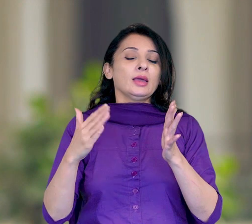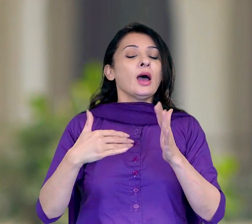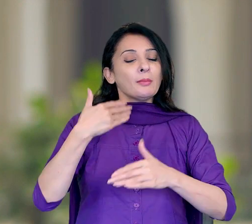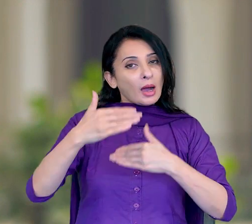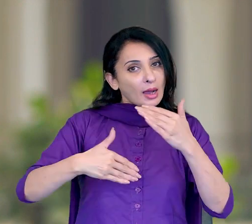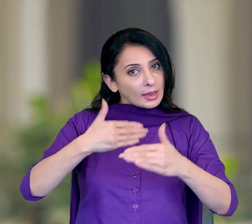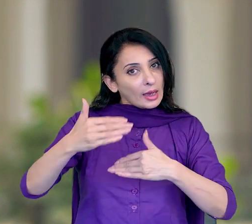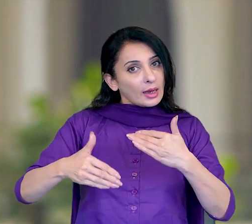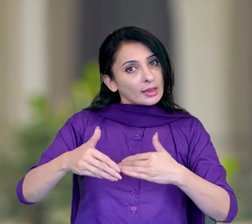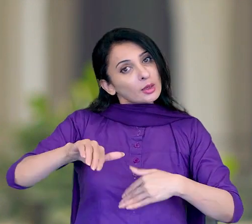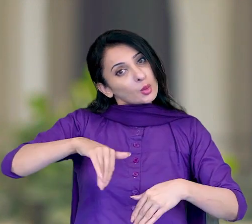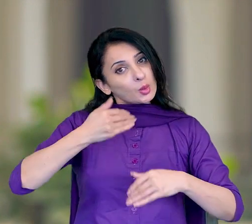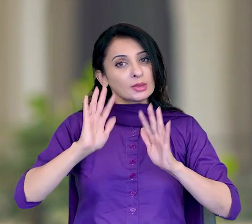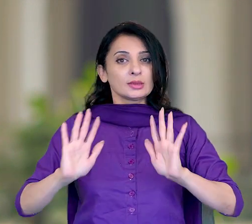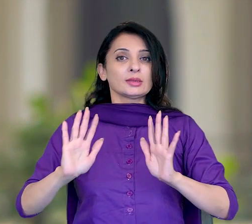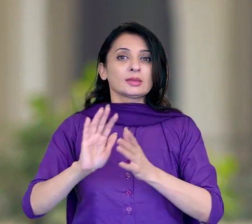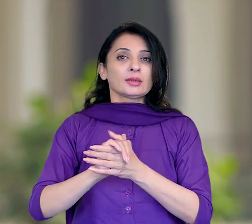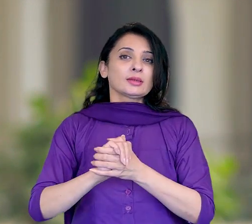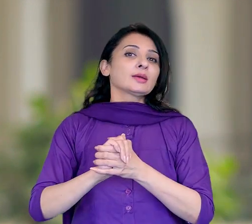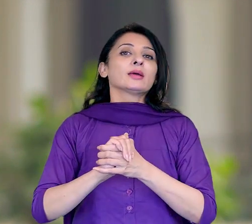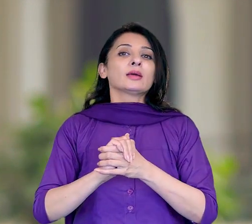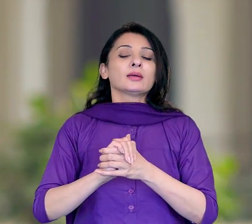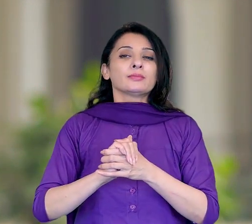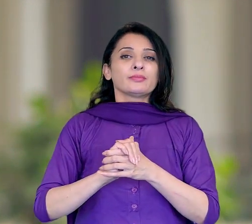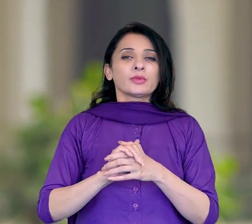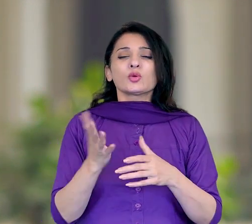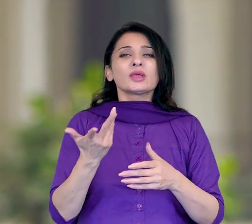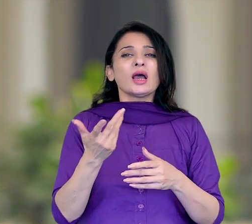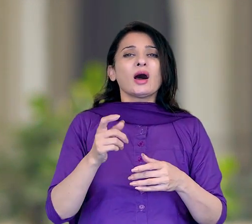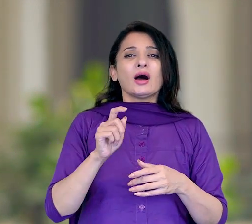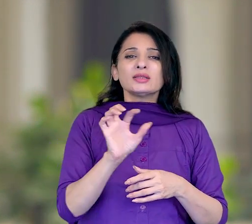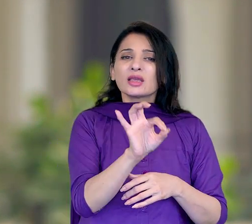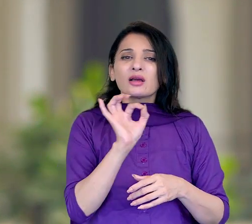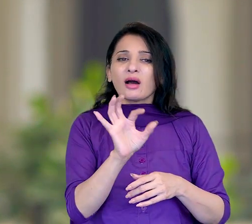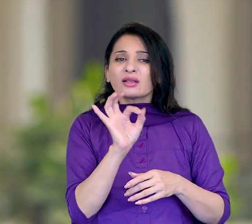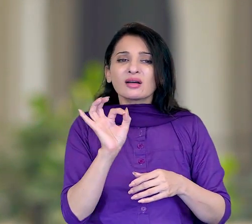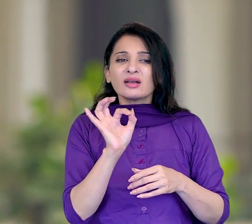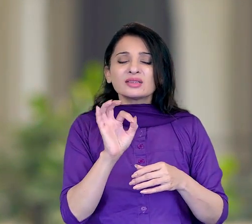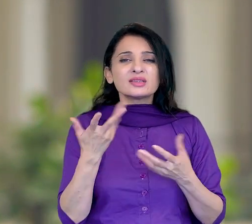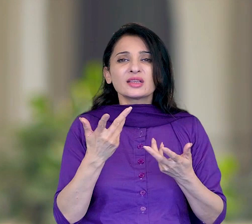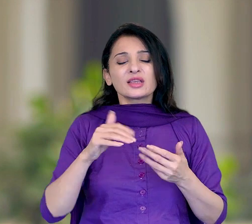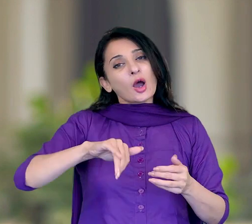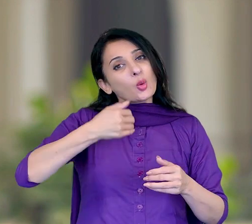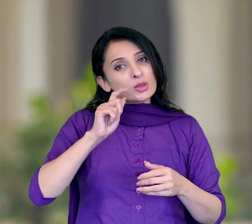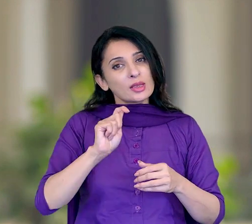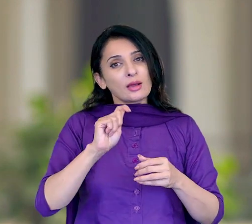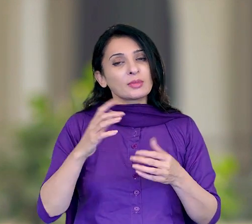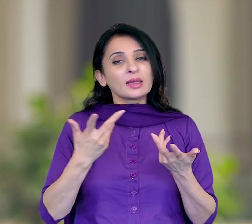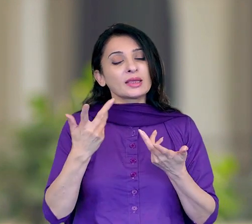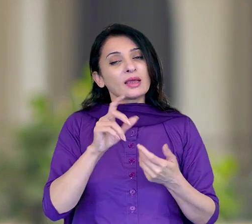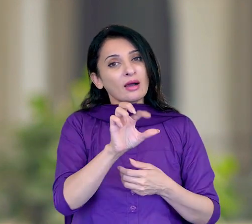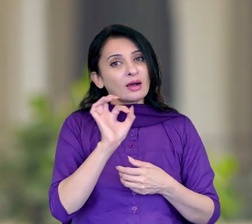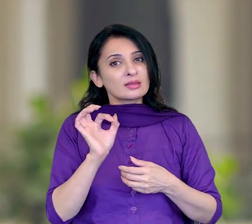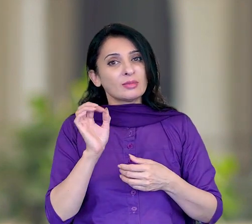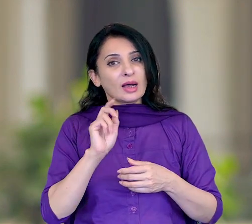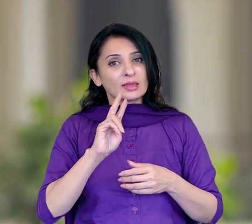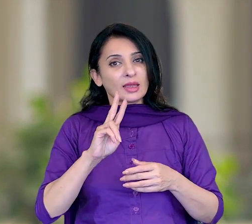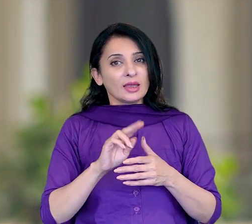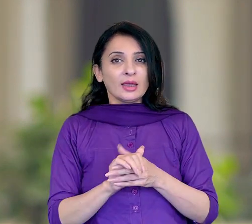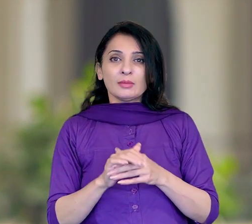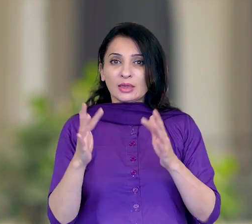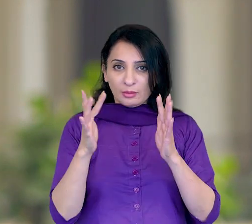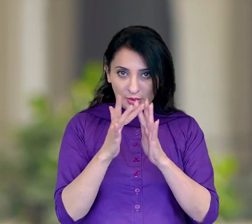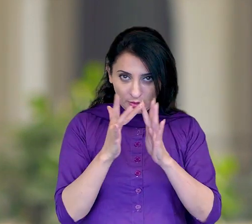automation, what are the benchmarks for automation? The automation is that your processes have to be digitalized.